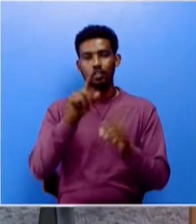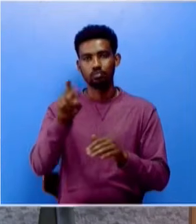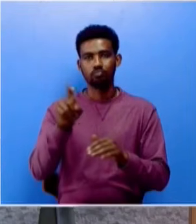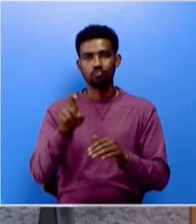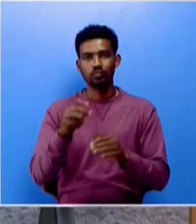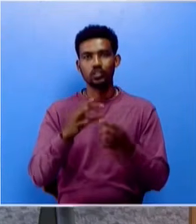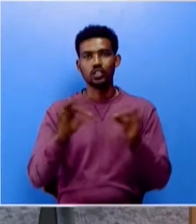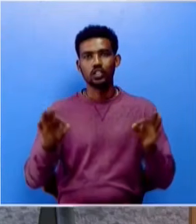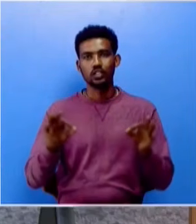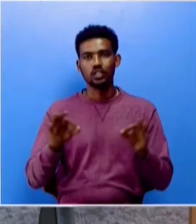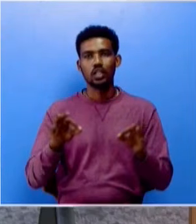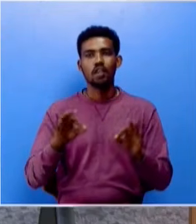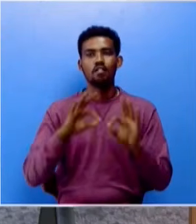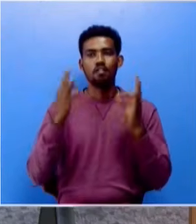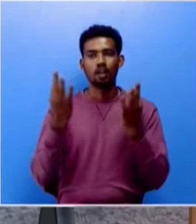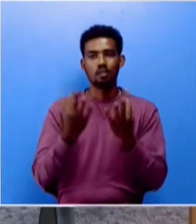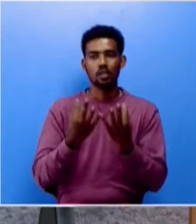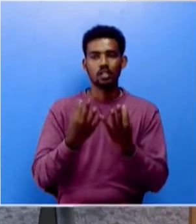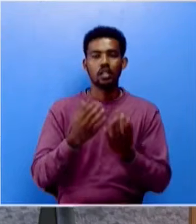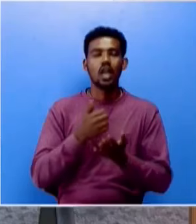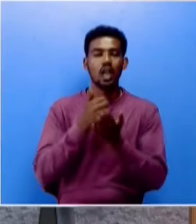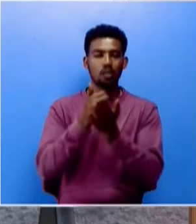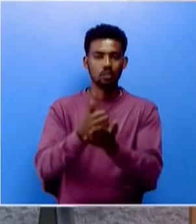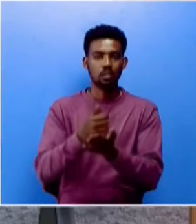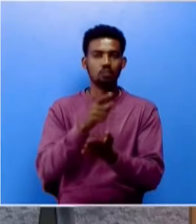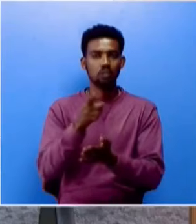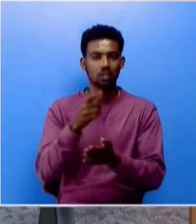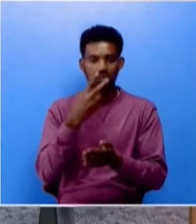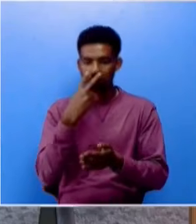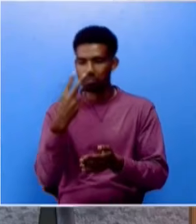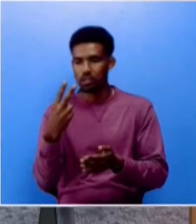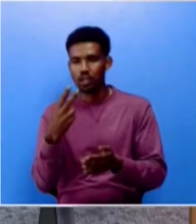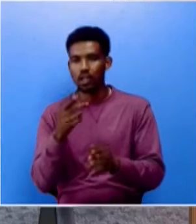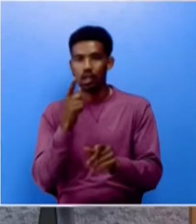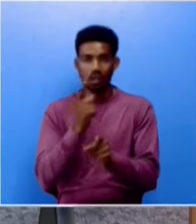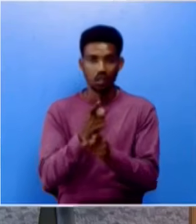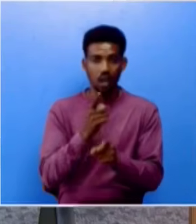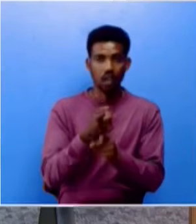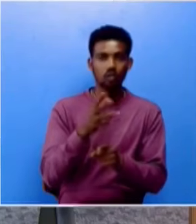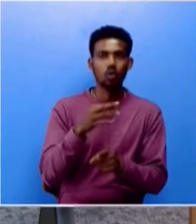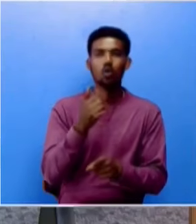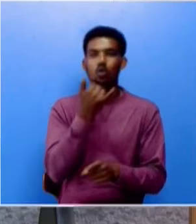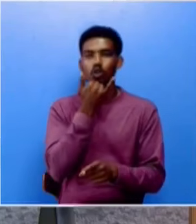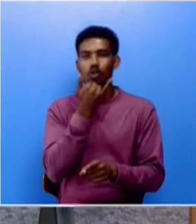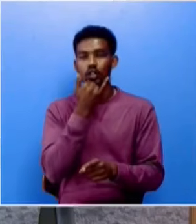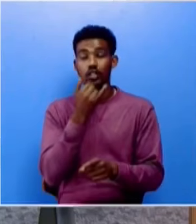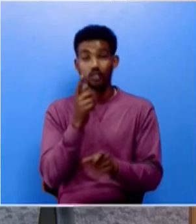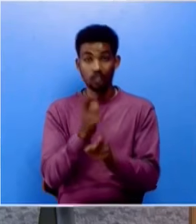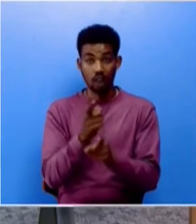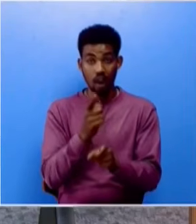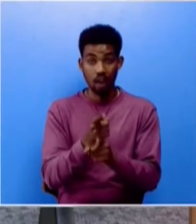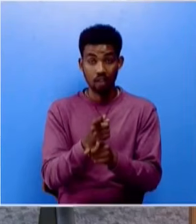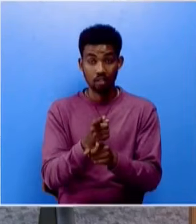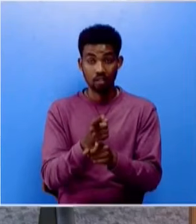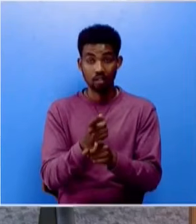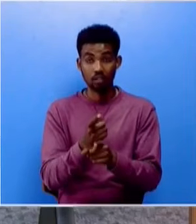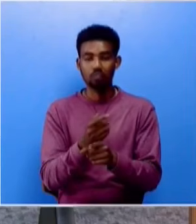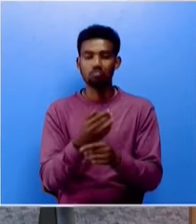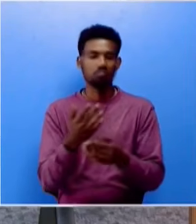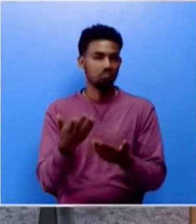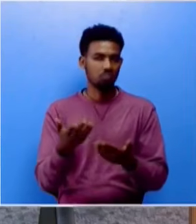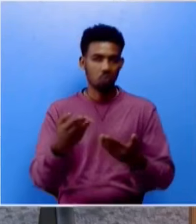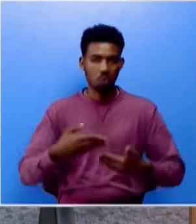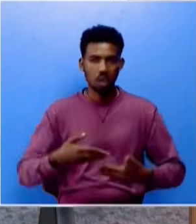them. Check whether they are right or wrong. If they're right, you're welcome. But if not, please try